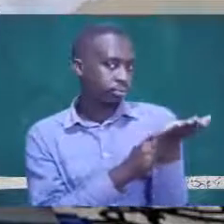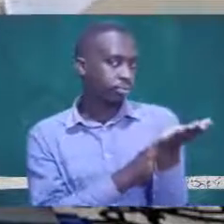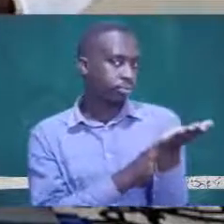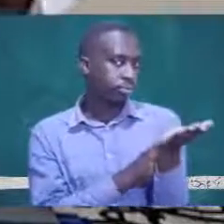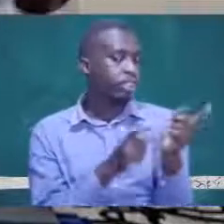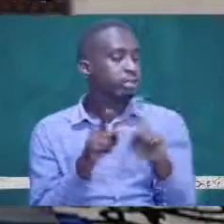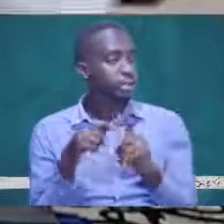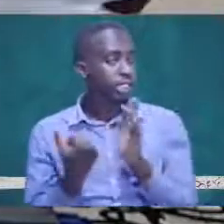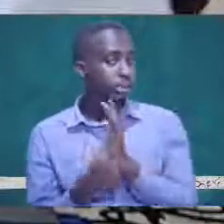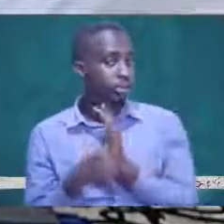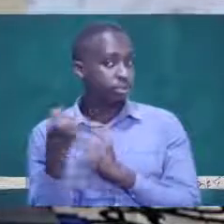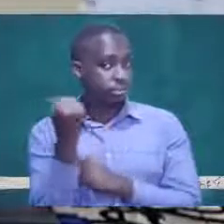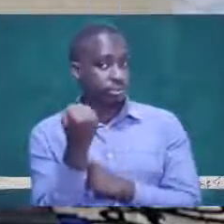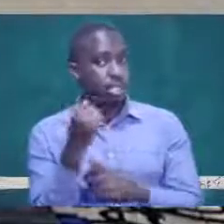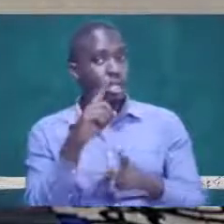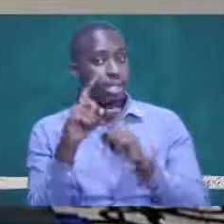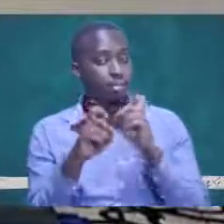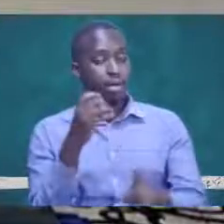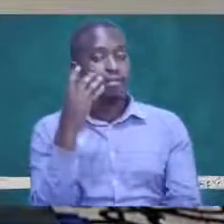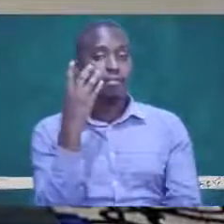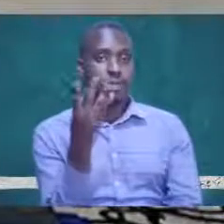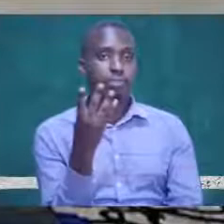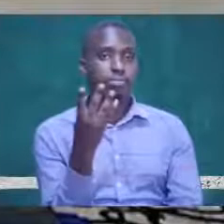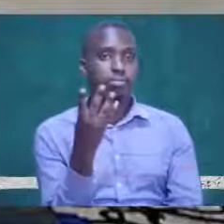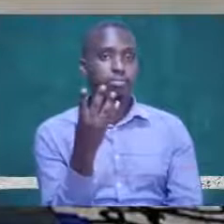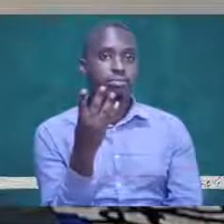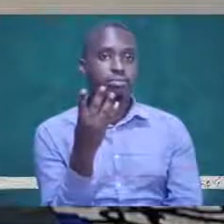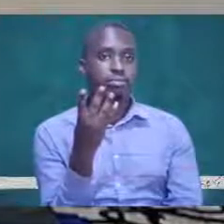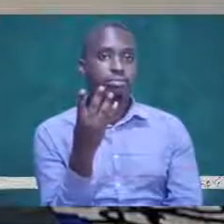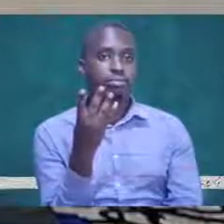tricky question, which is question 4. Question